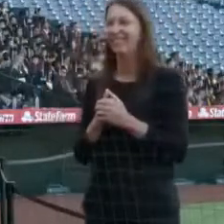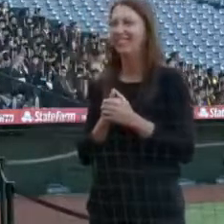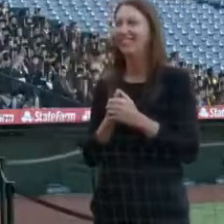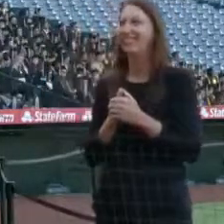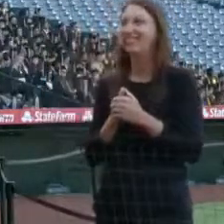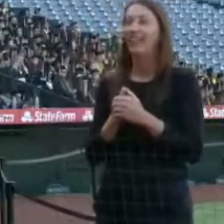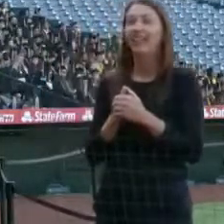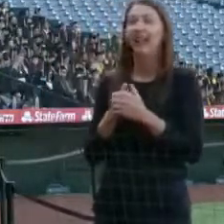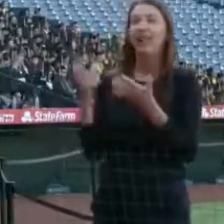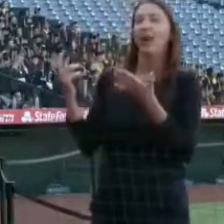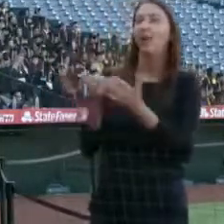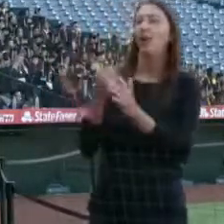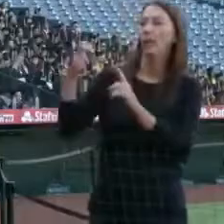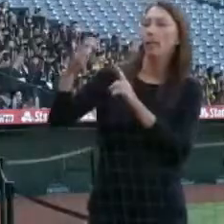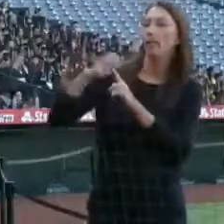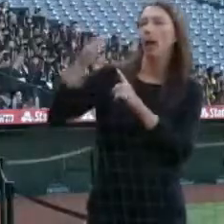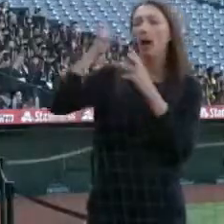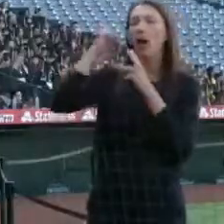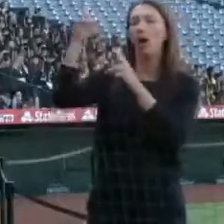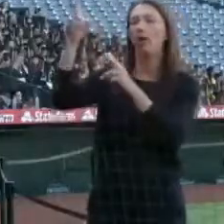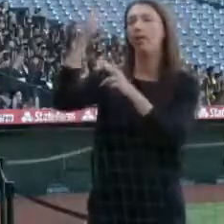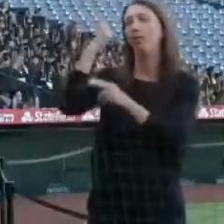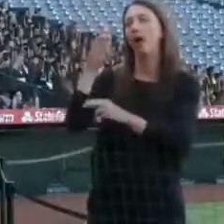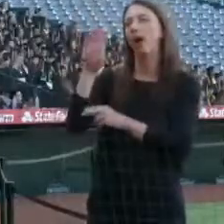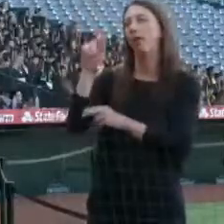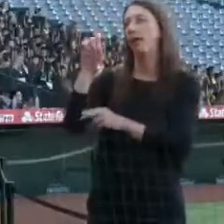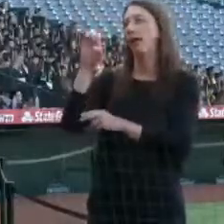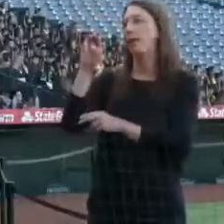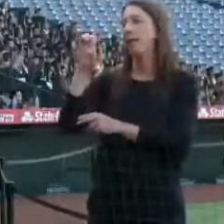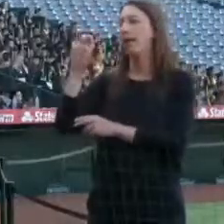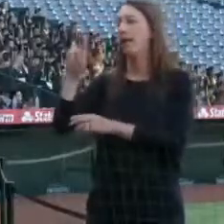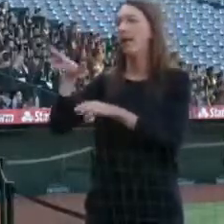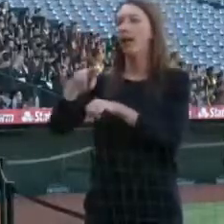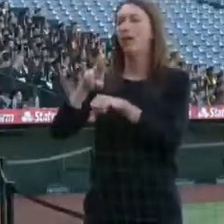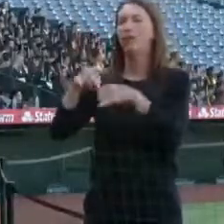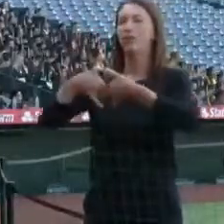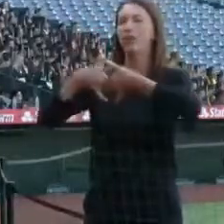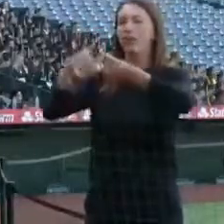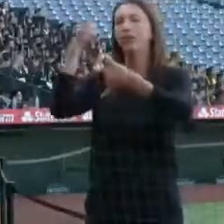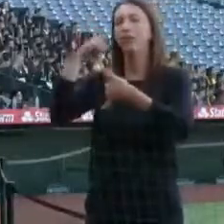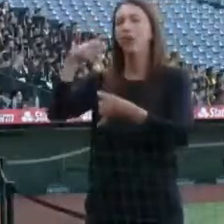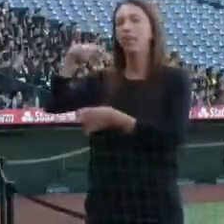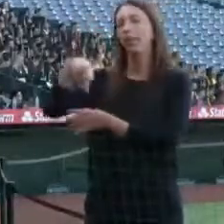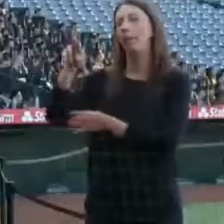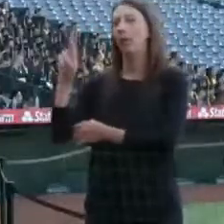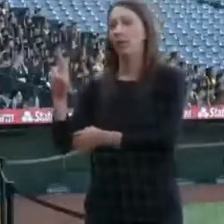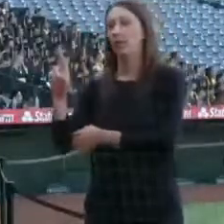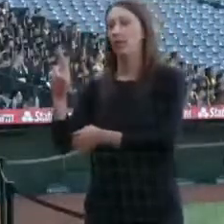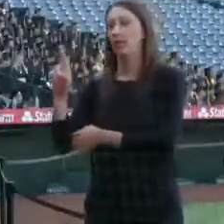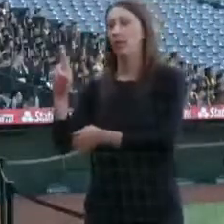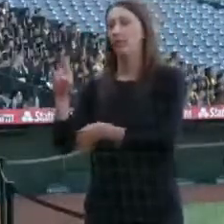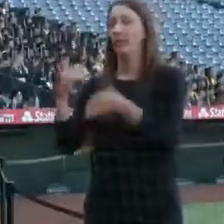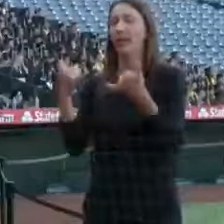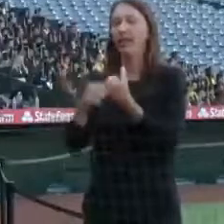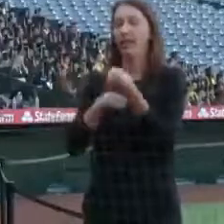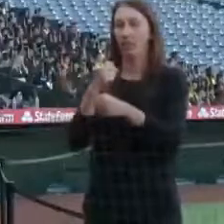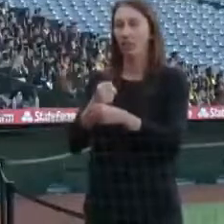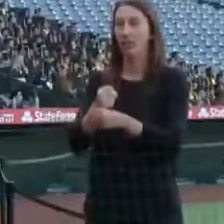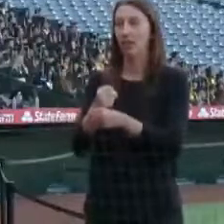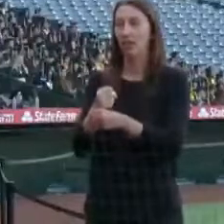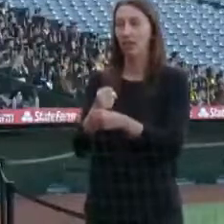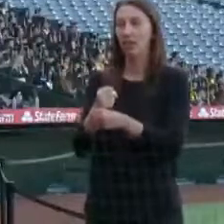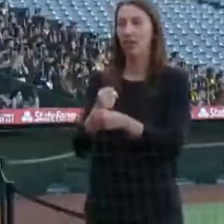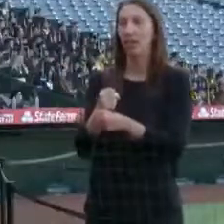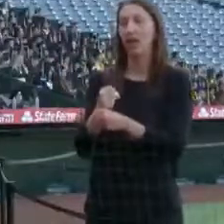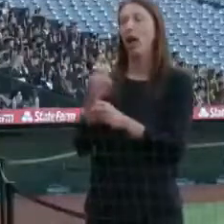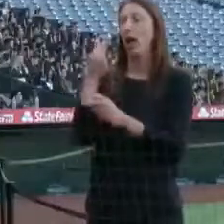Earned top honors in the Bateman National Championship for Public Relations. And this year, a pair of